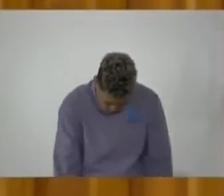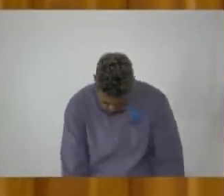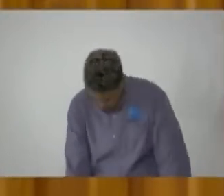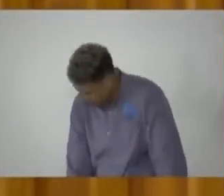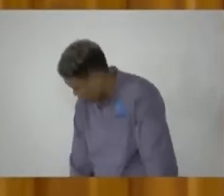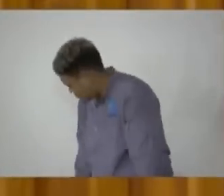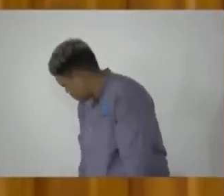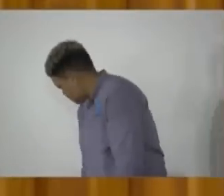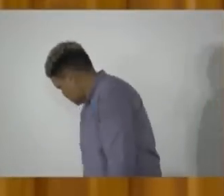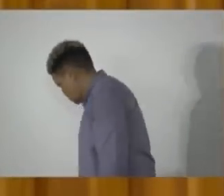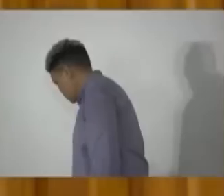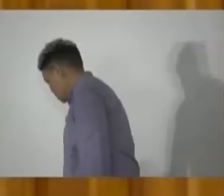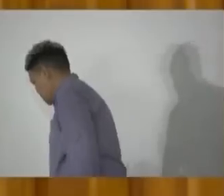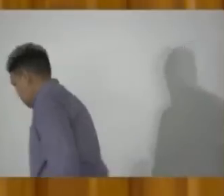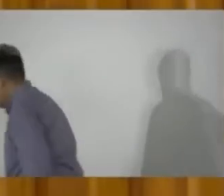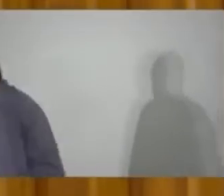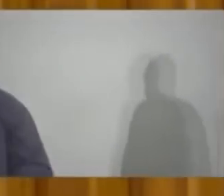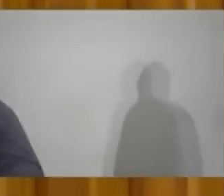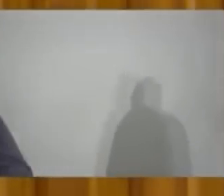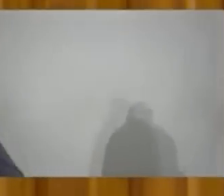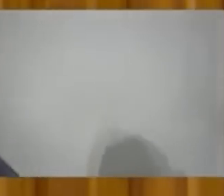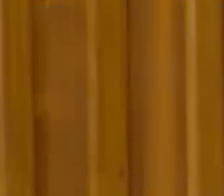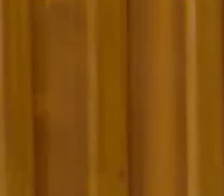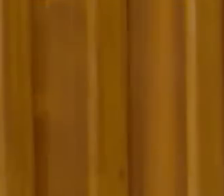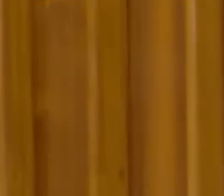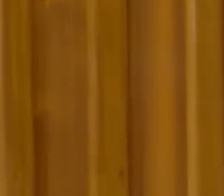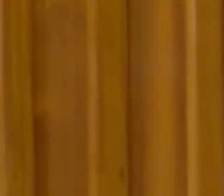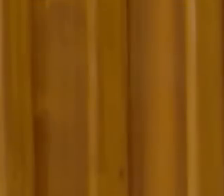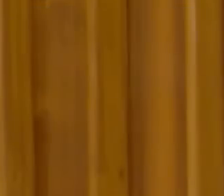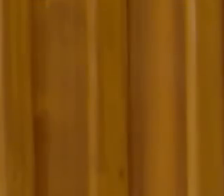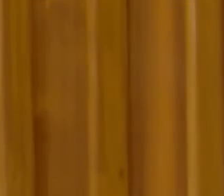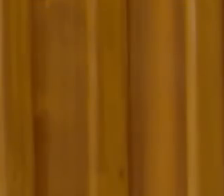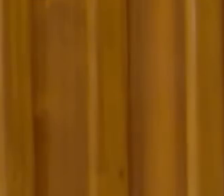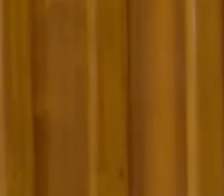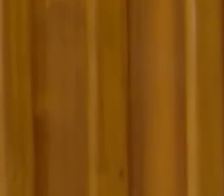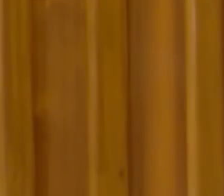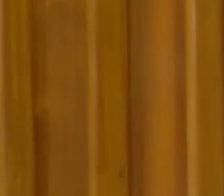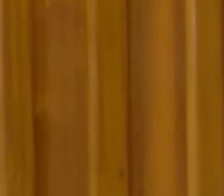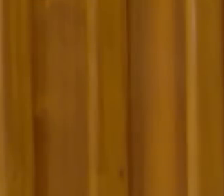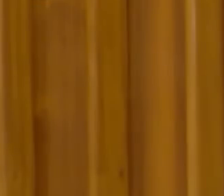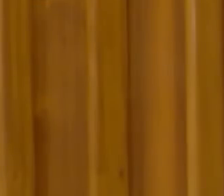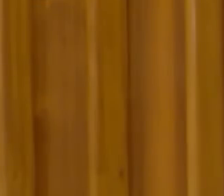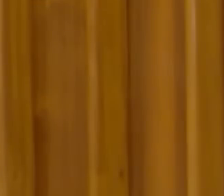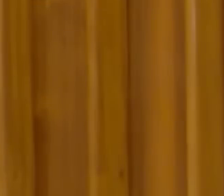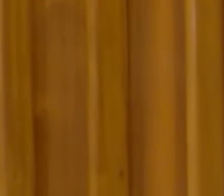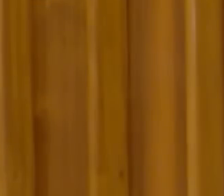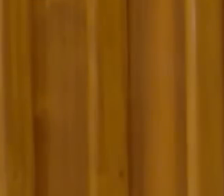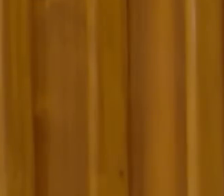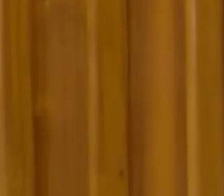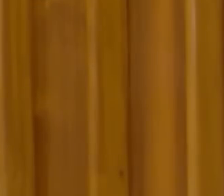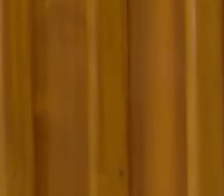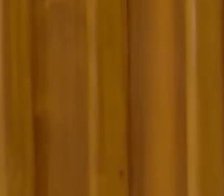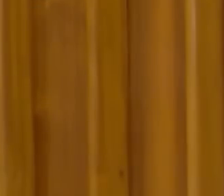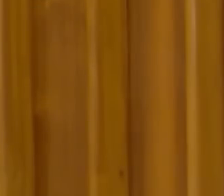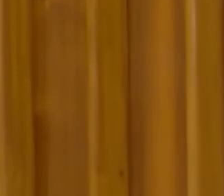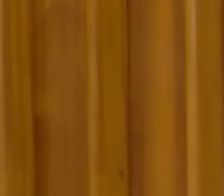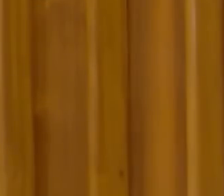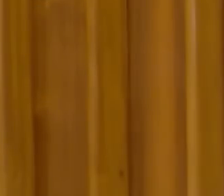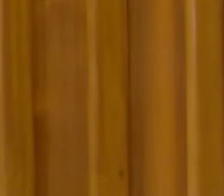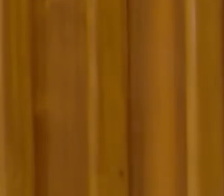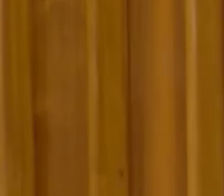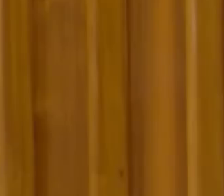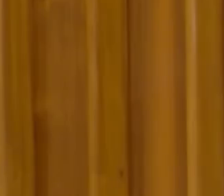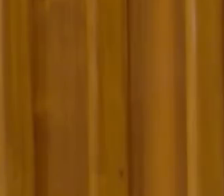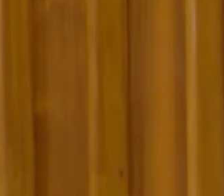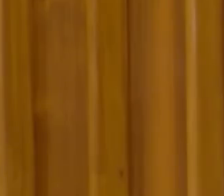Thank you very much, Senator Golden Campbell. The question is that the motion put forward and debated be approved. Those